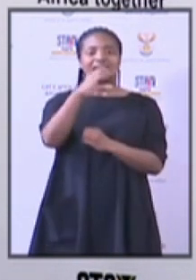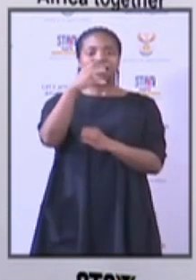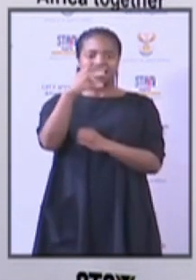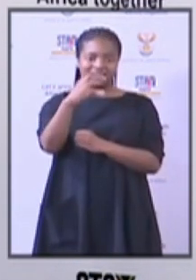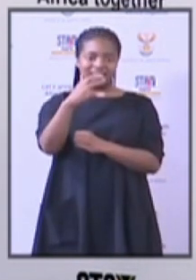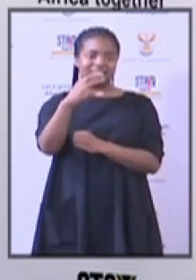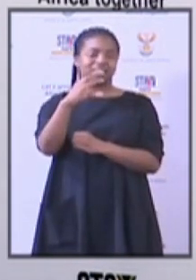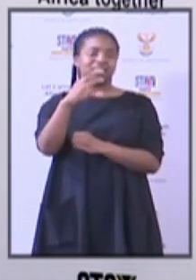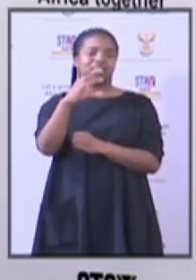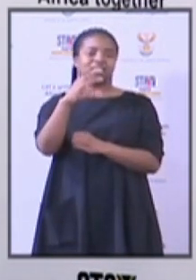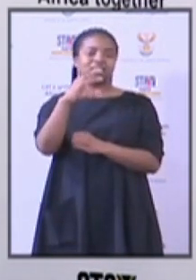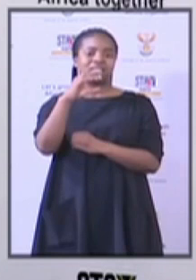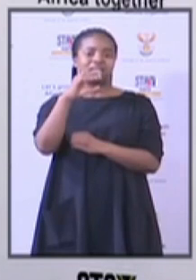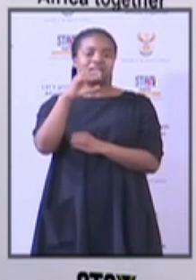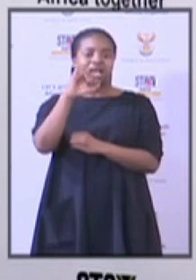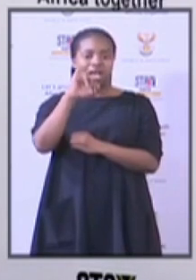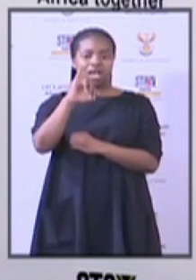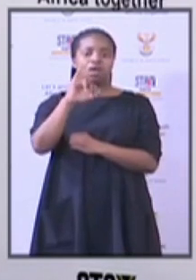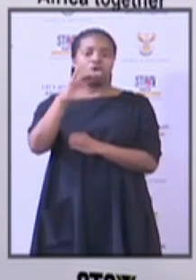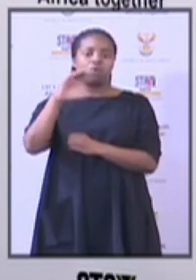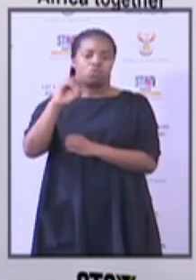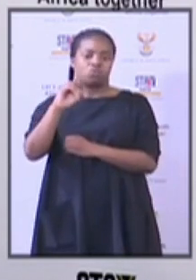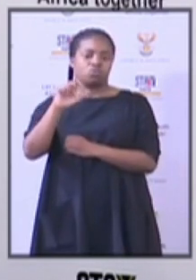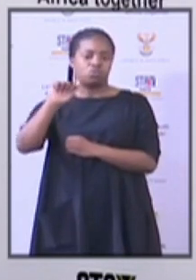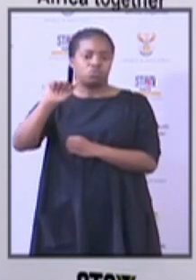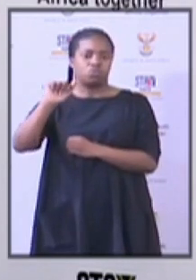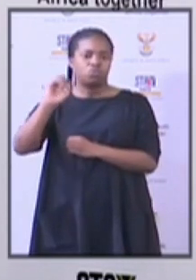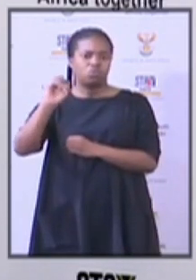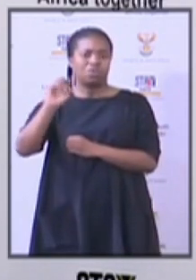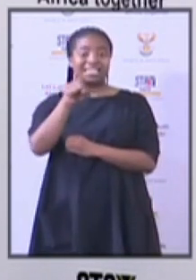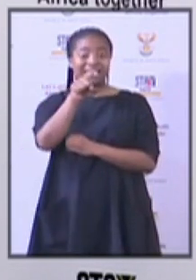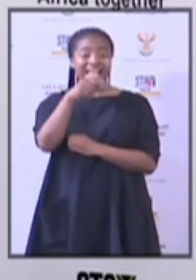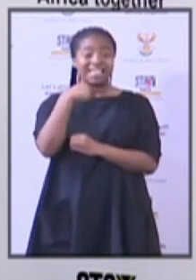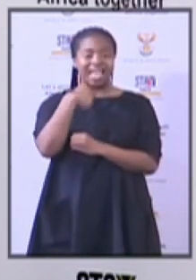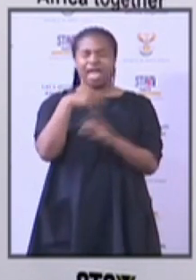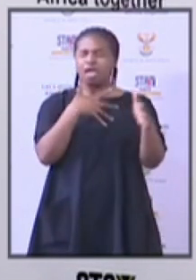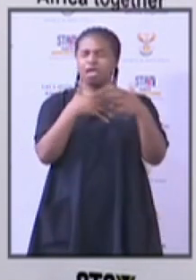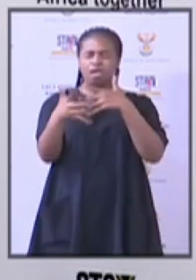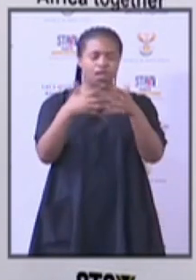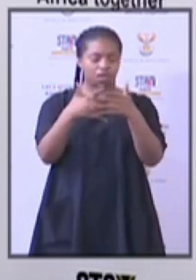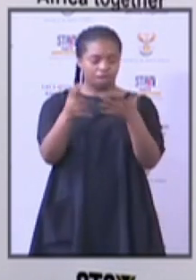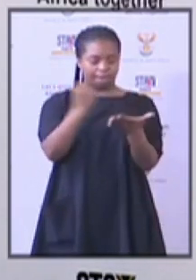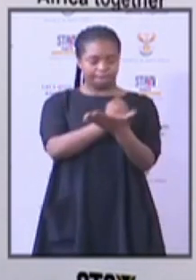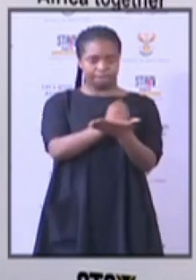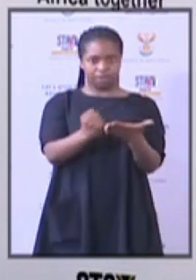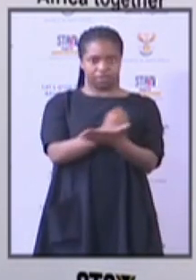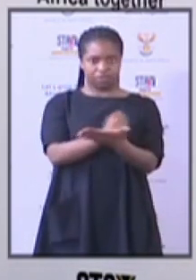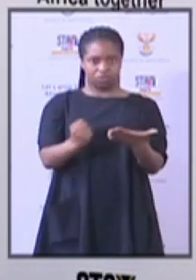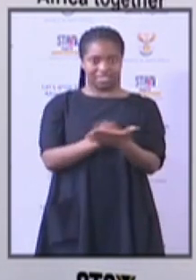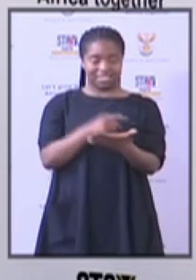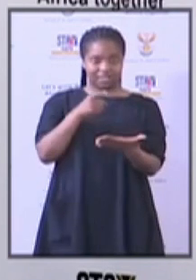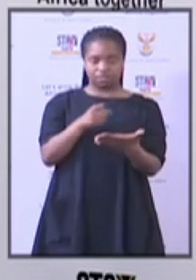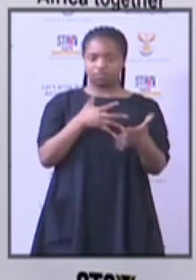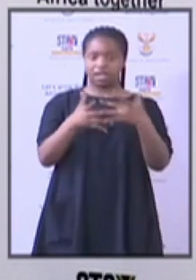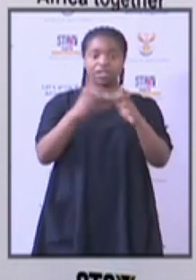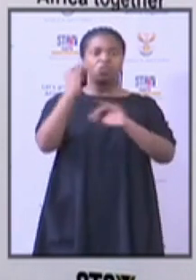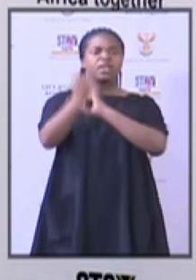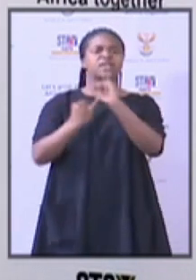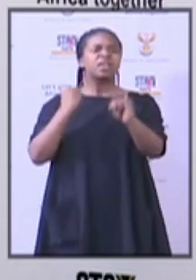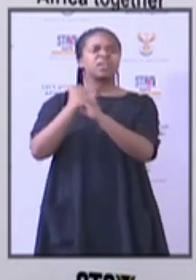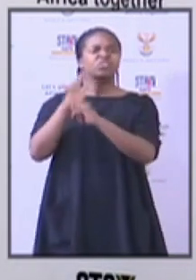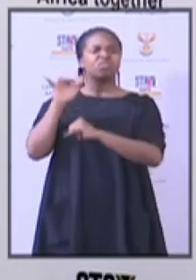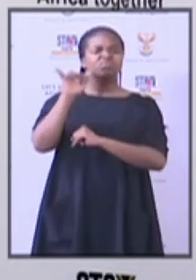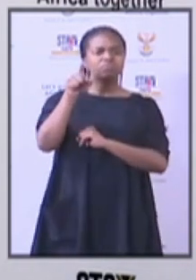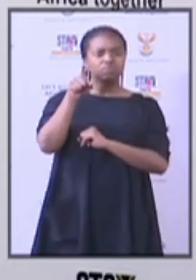ICAO is an international organization. They govern passports, and every country who is a member of ICAO have